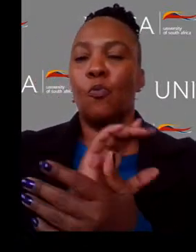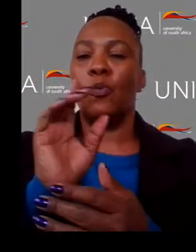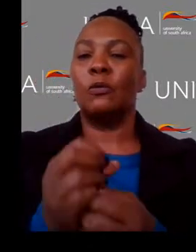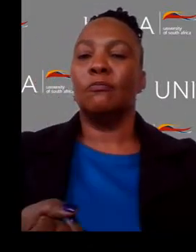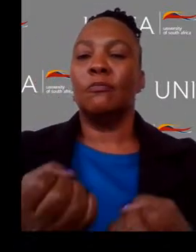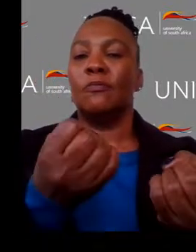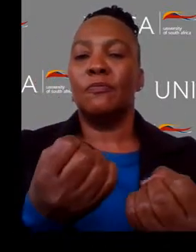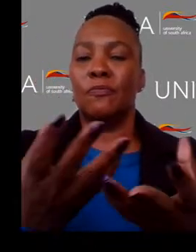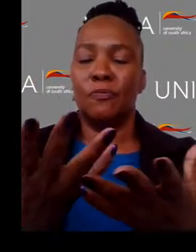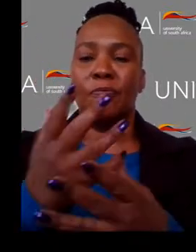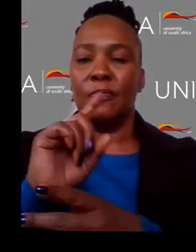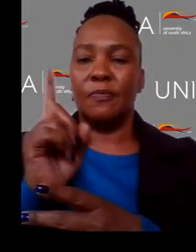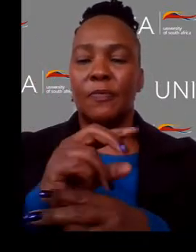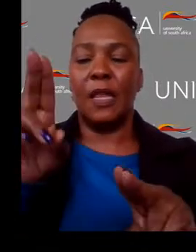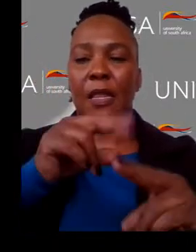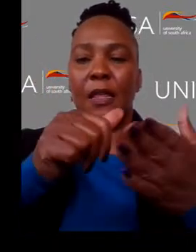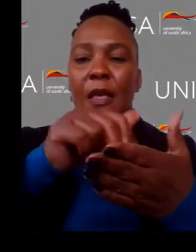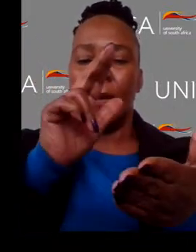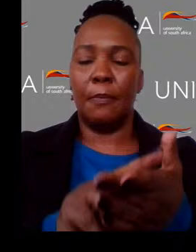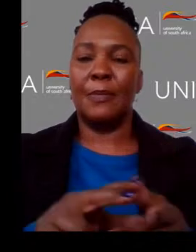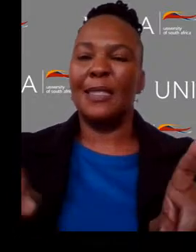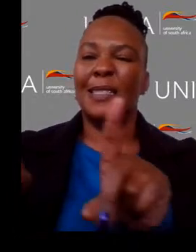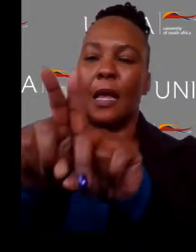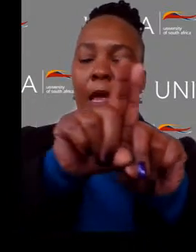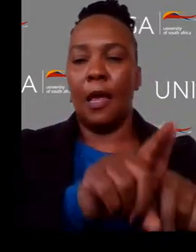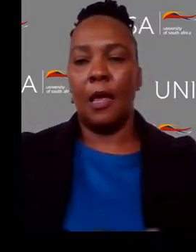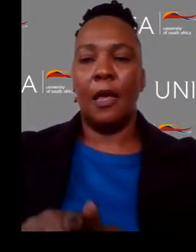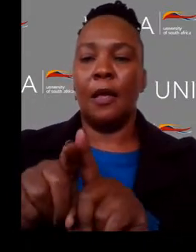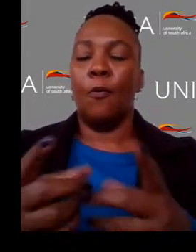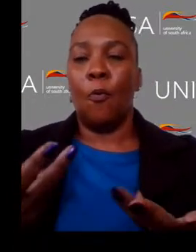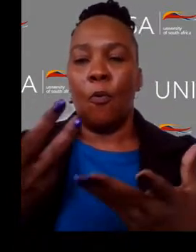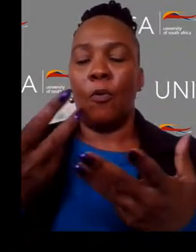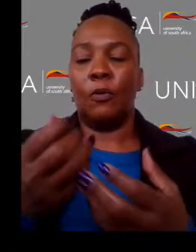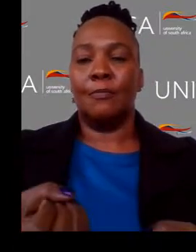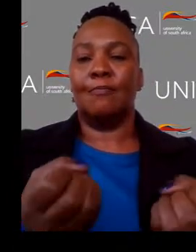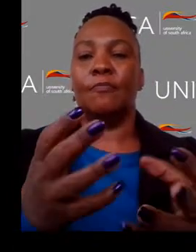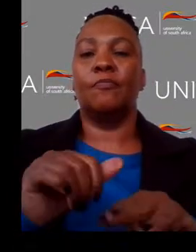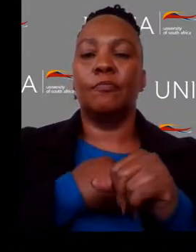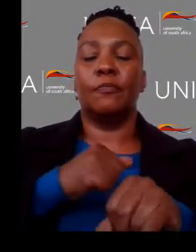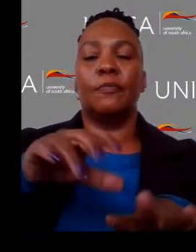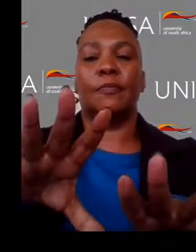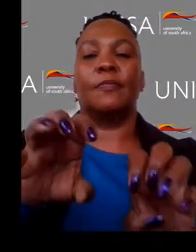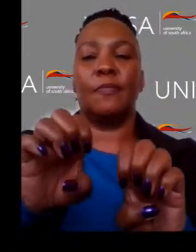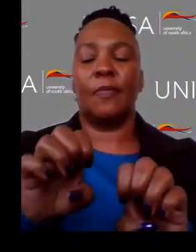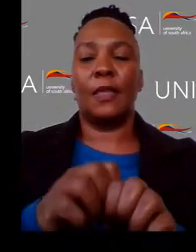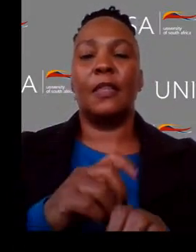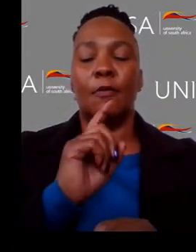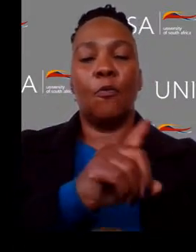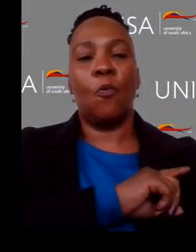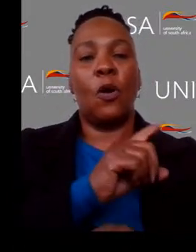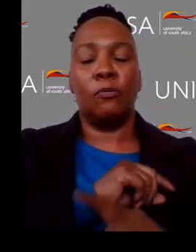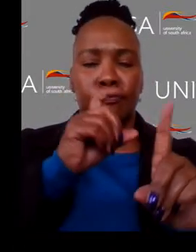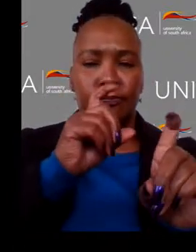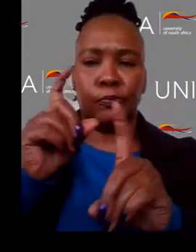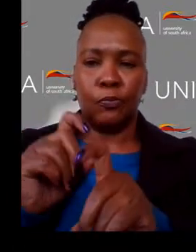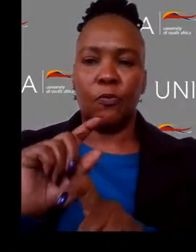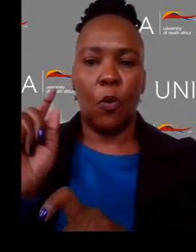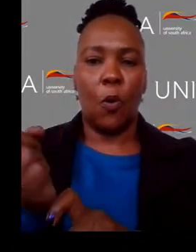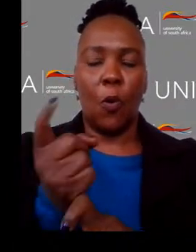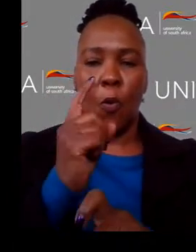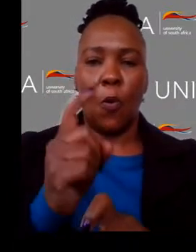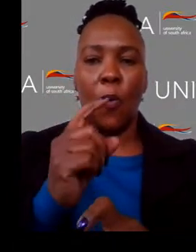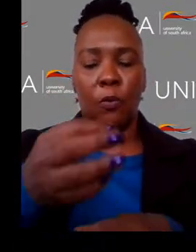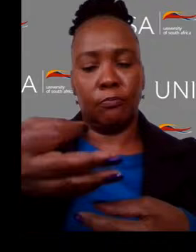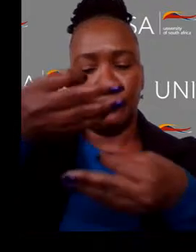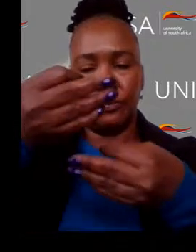app is exactly the same as what you submit on myExams. That's why you have to take pictures of your script to make sure that it's the exact